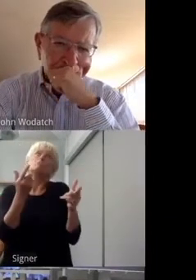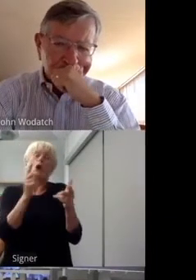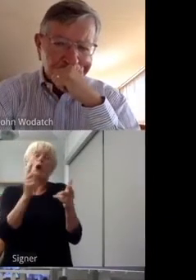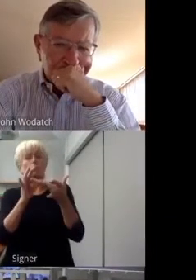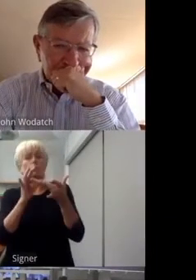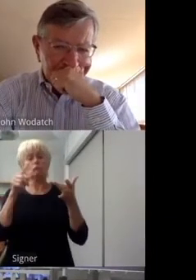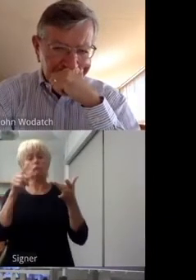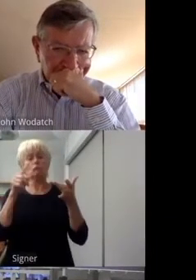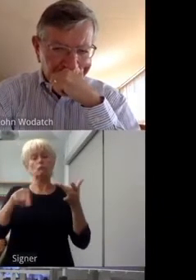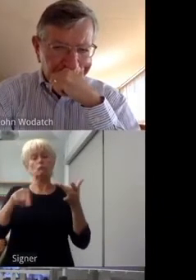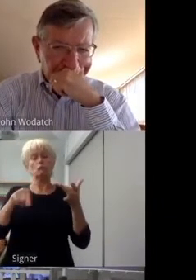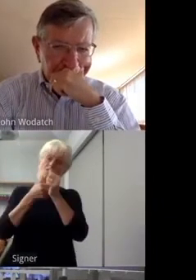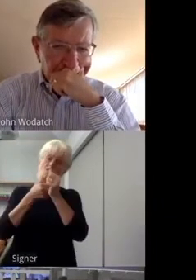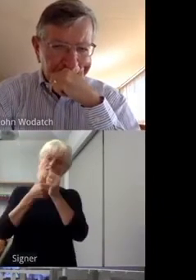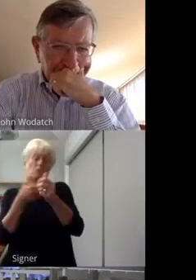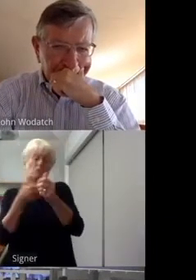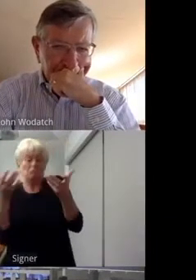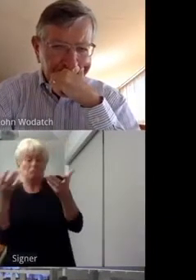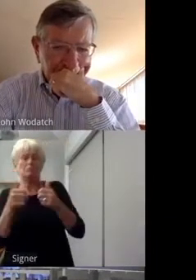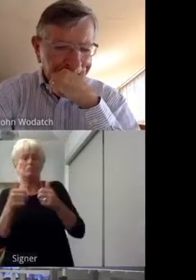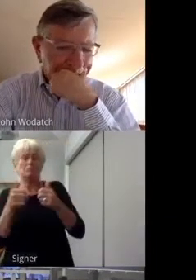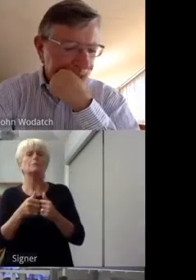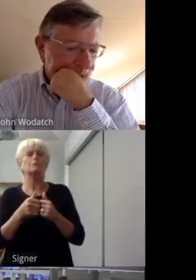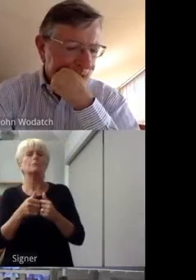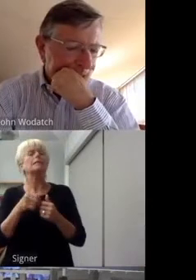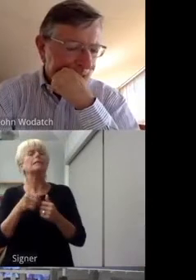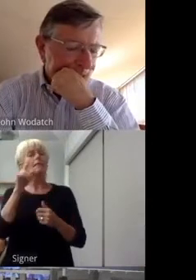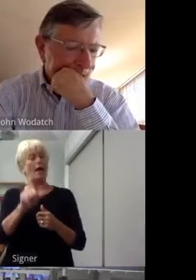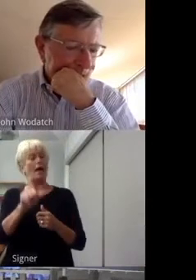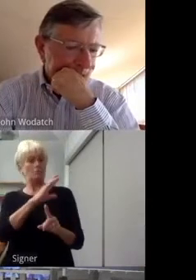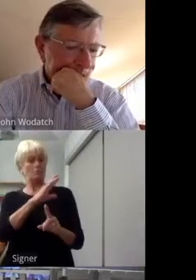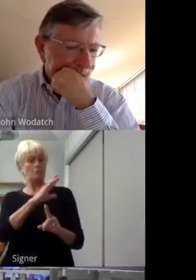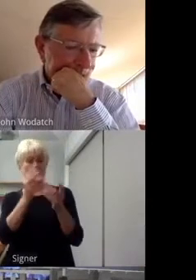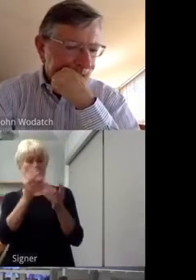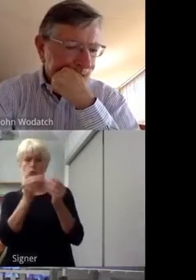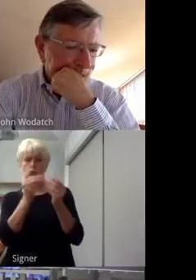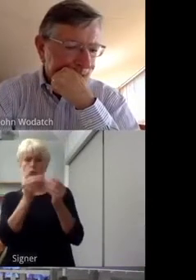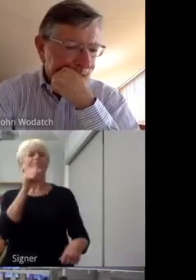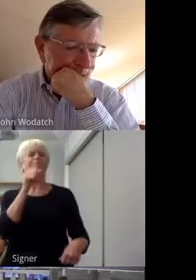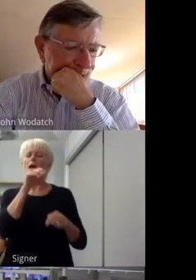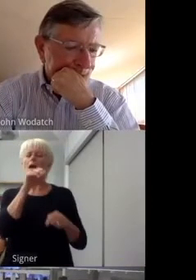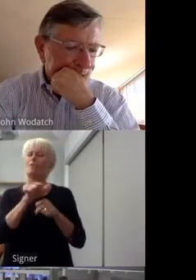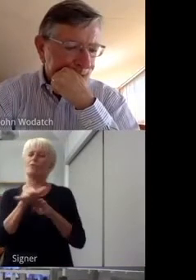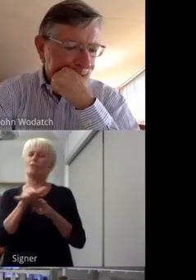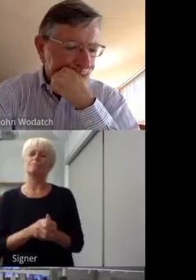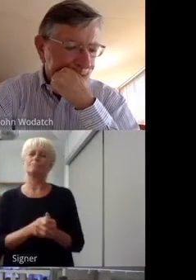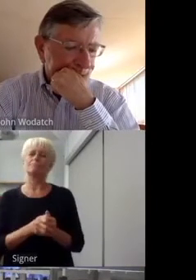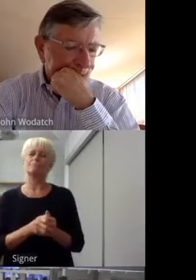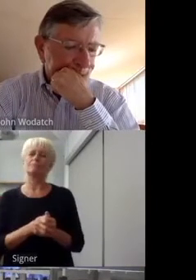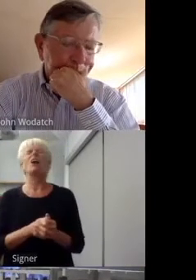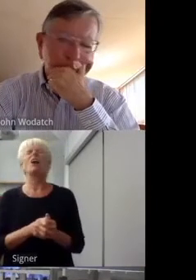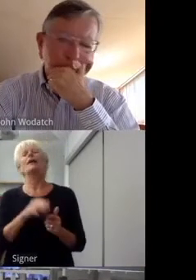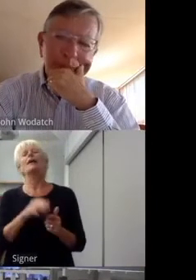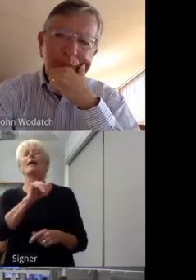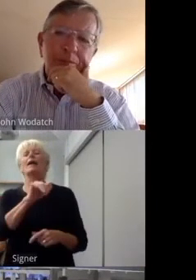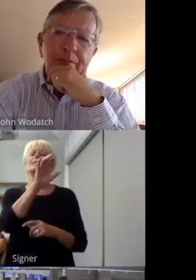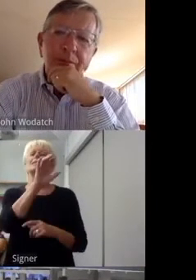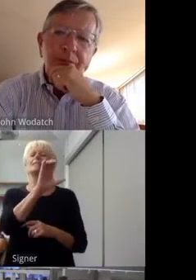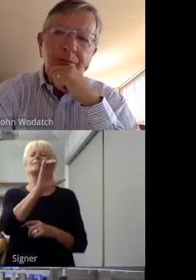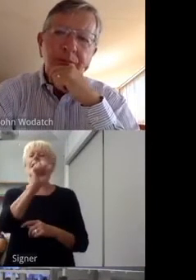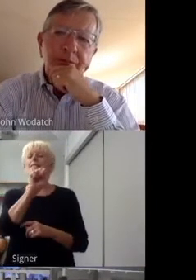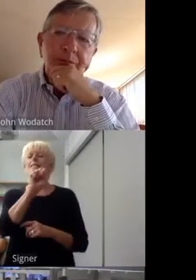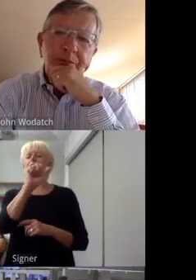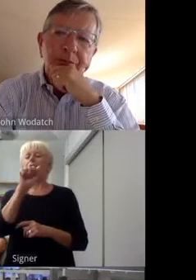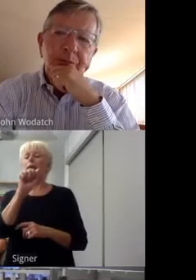Is it the solution, or does it fall short? Well, the CSA B651 standard, which